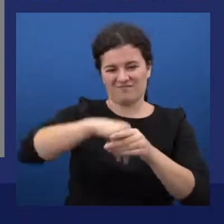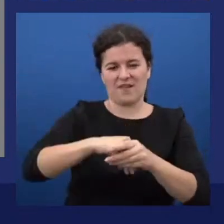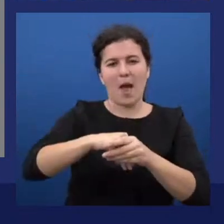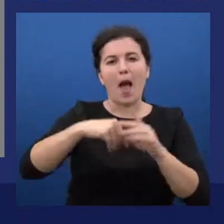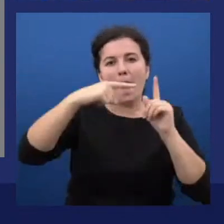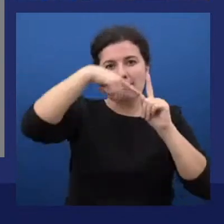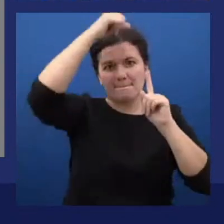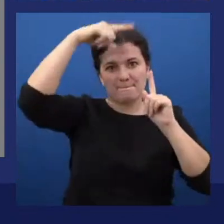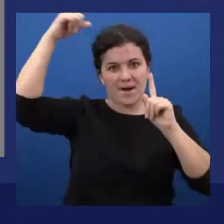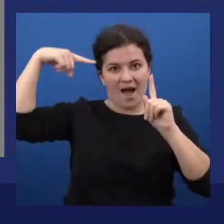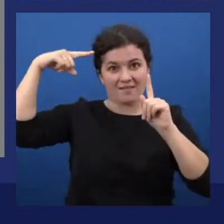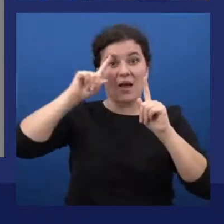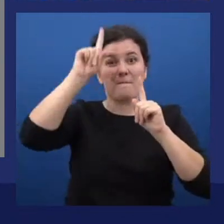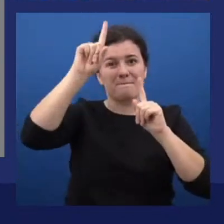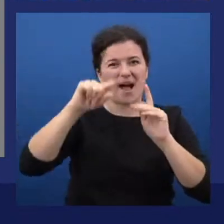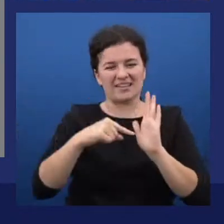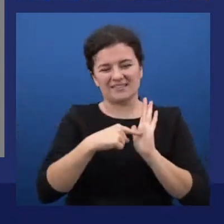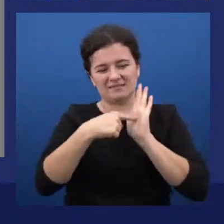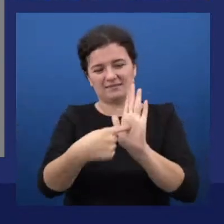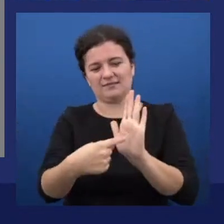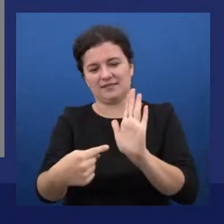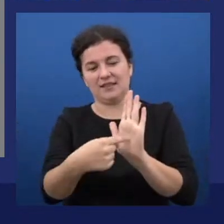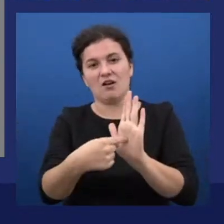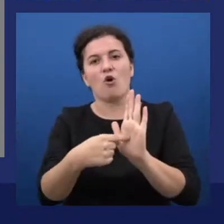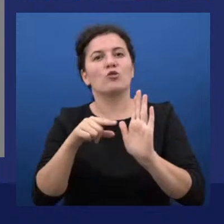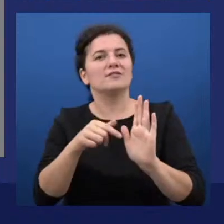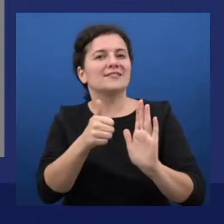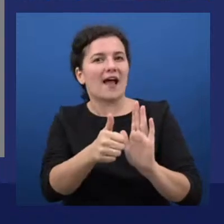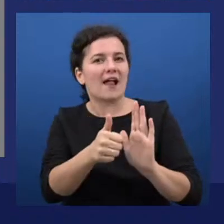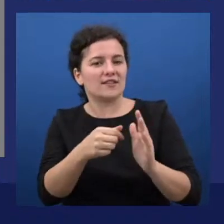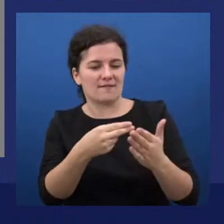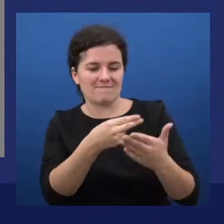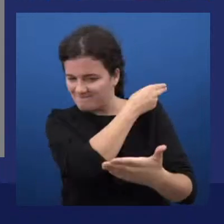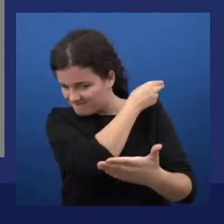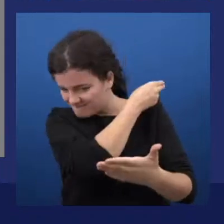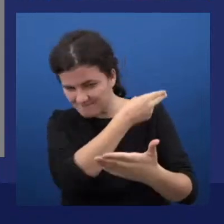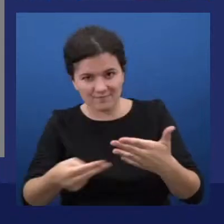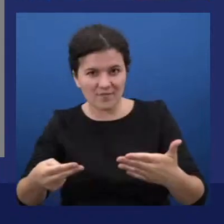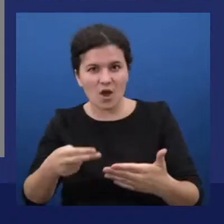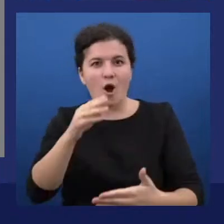is Mr. Burns. All right, and